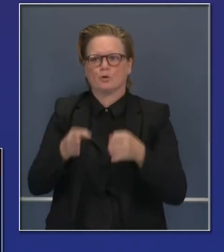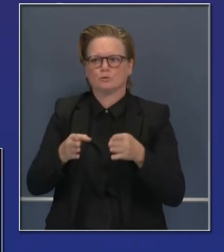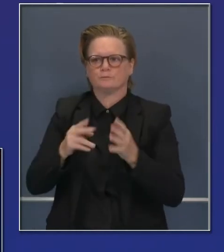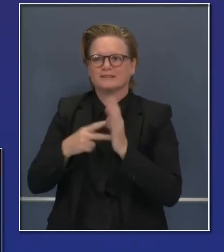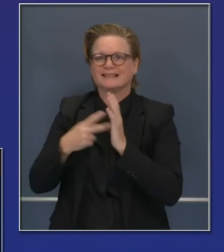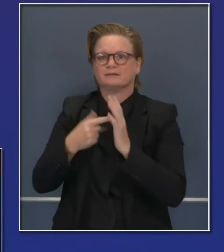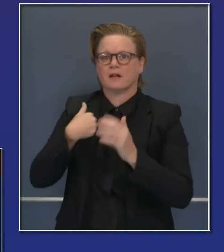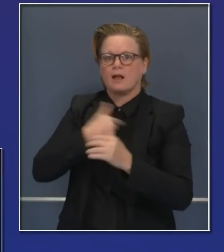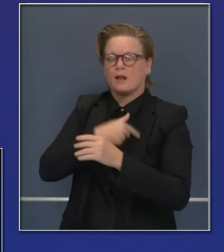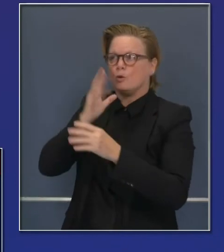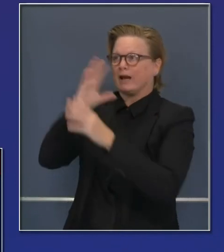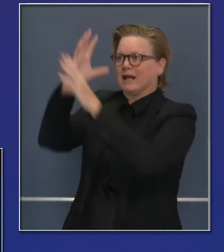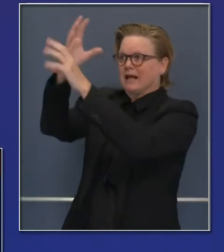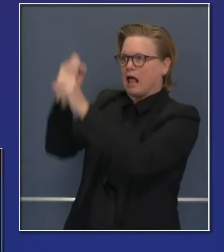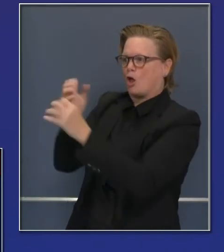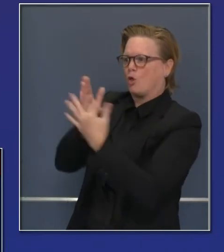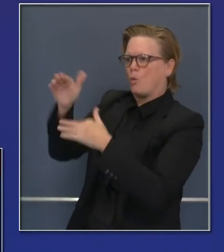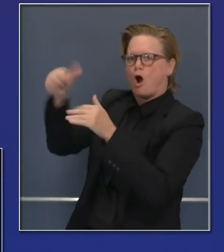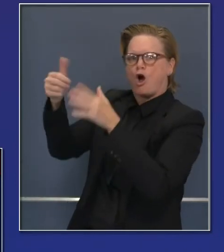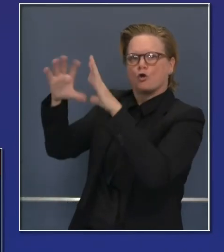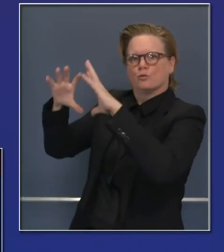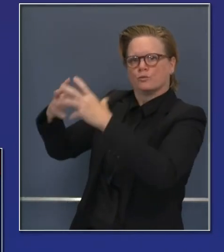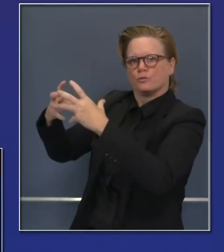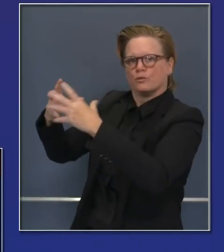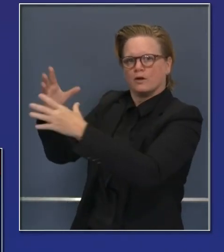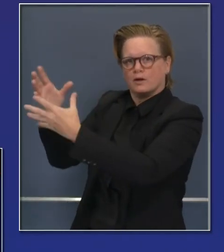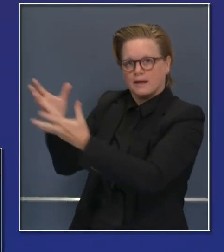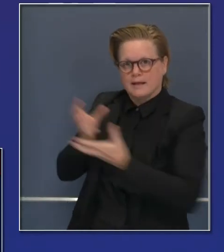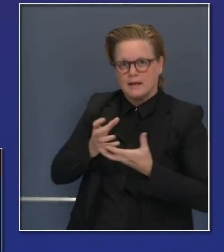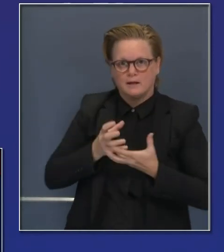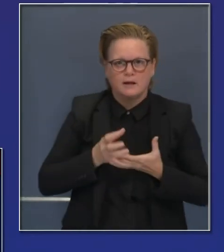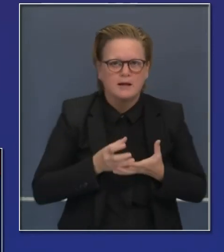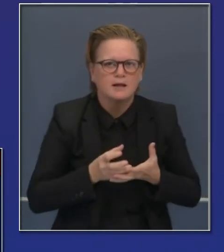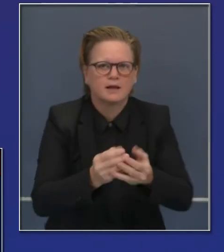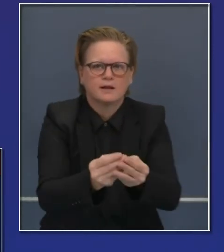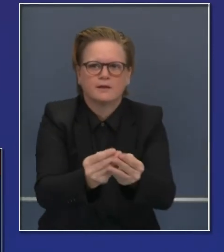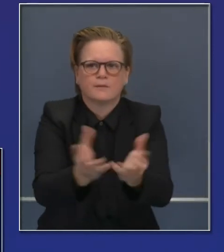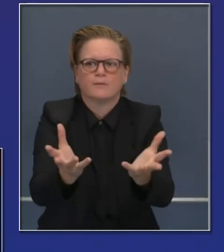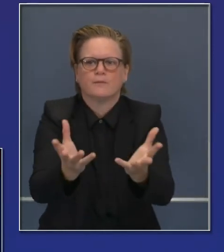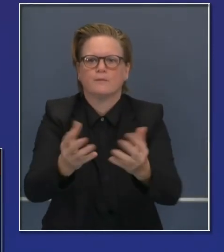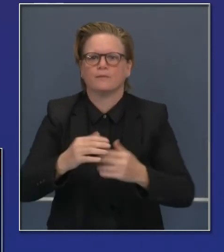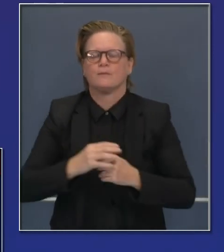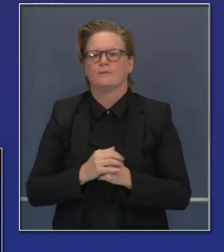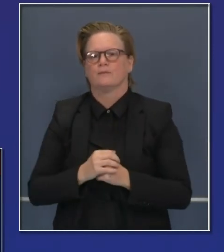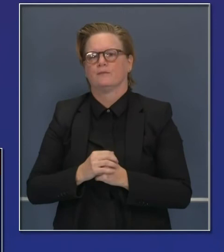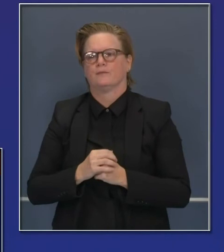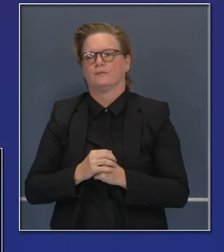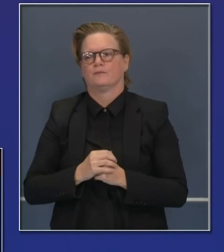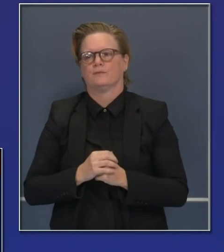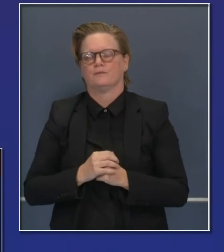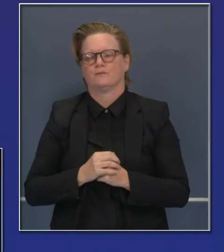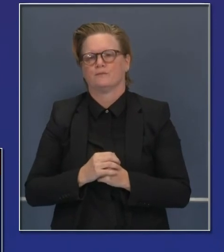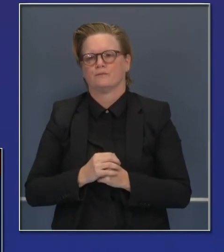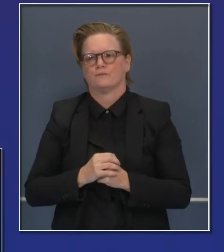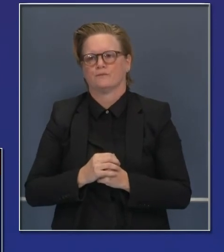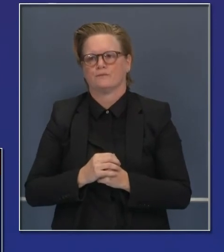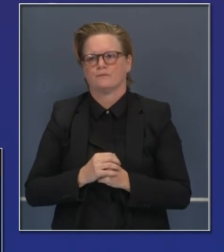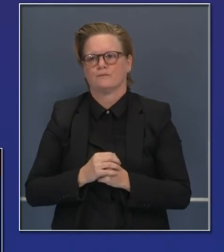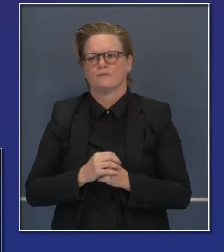protocol in terms of their distribution and our regional strategy and subcategory and